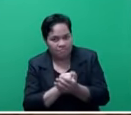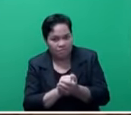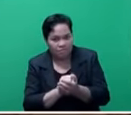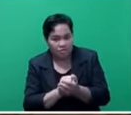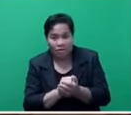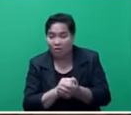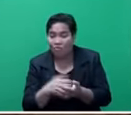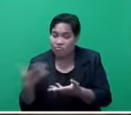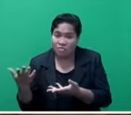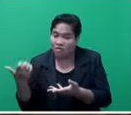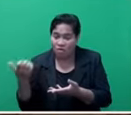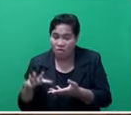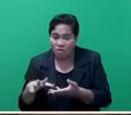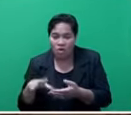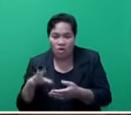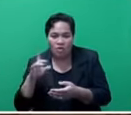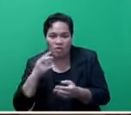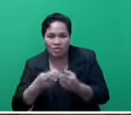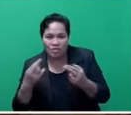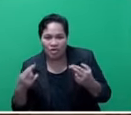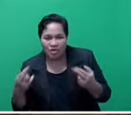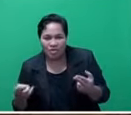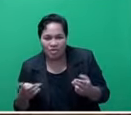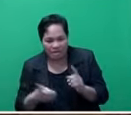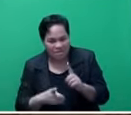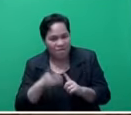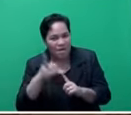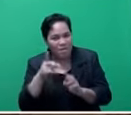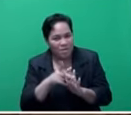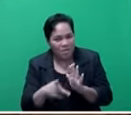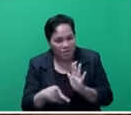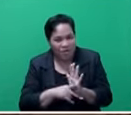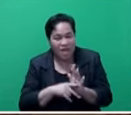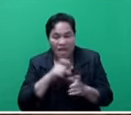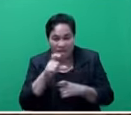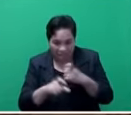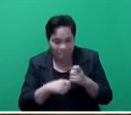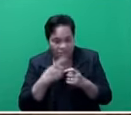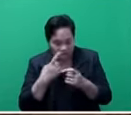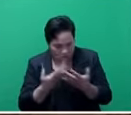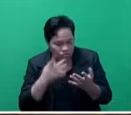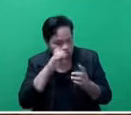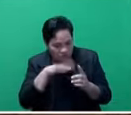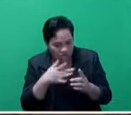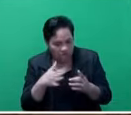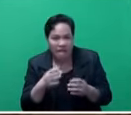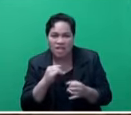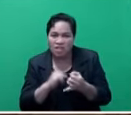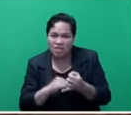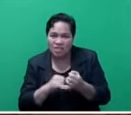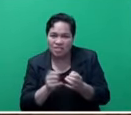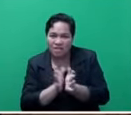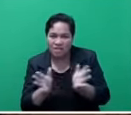that? Groundwater resource management and development policy. This final policy is currently being vetted at Solicitor General's office. So they've taken